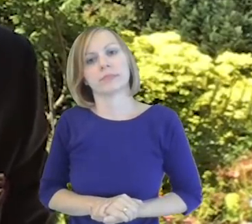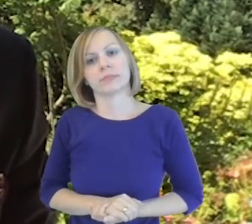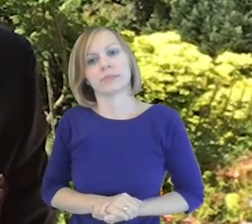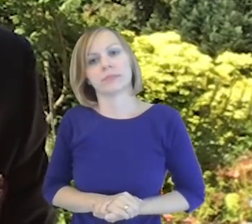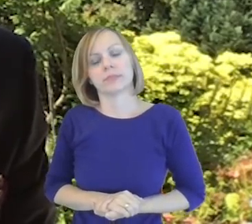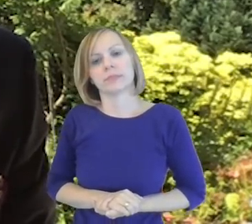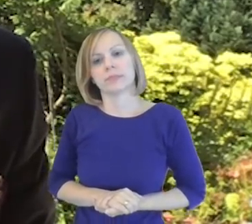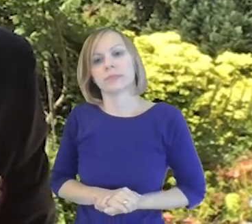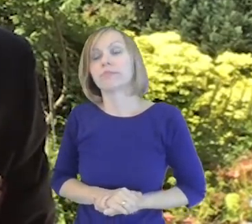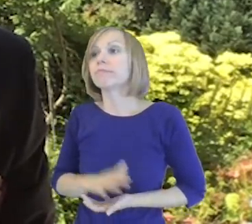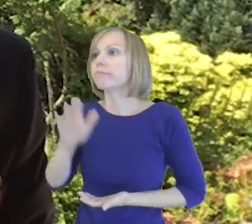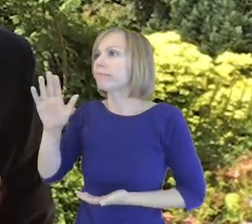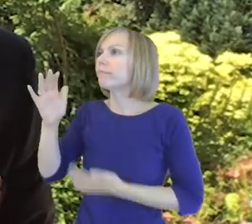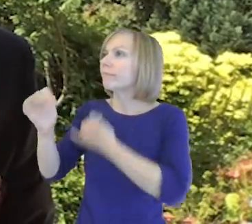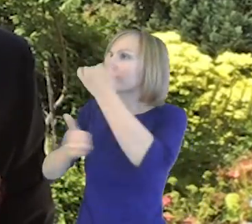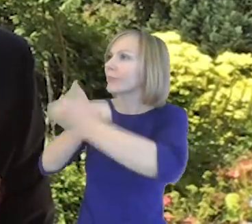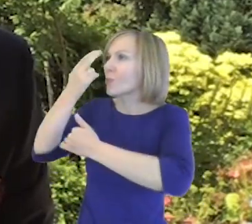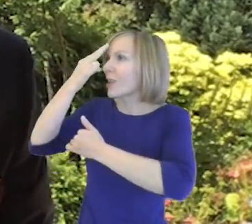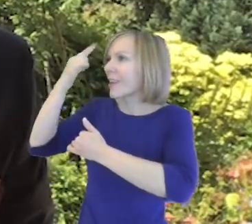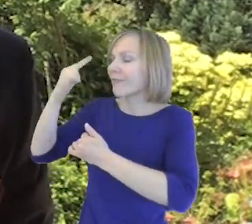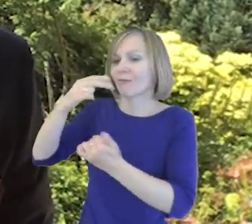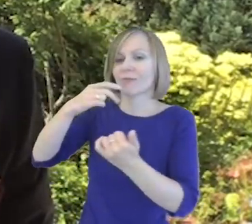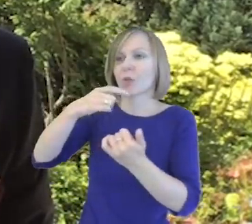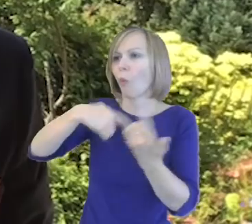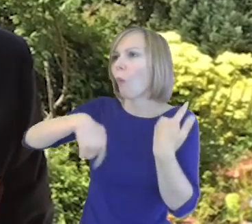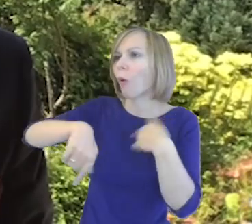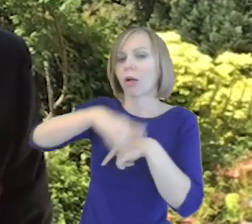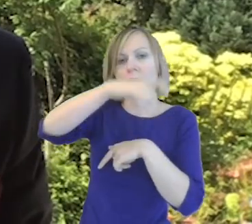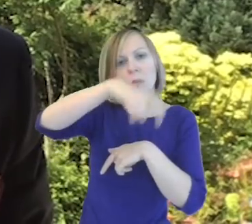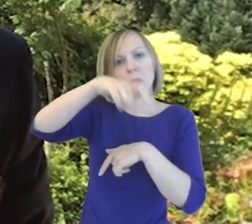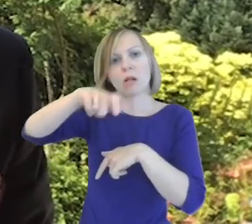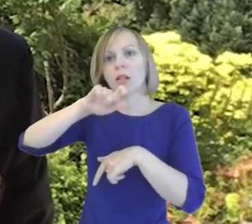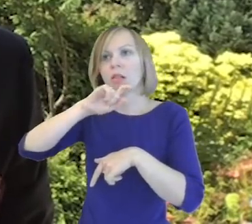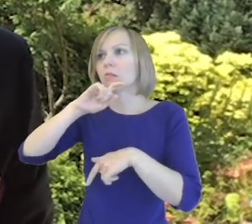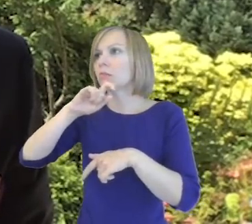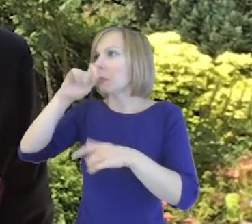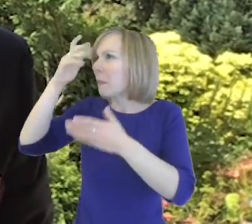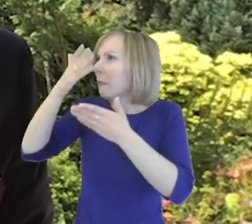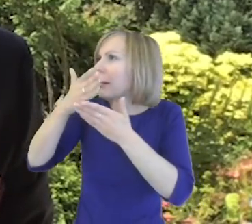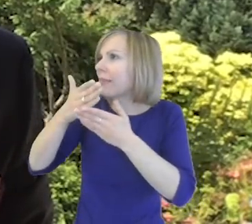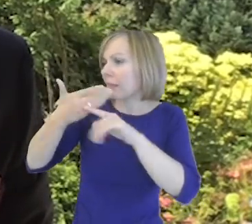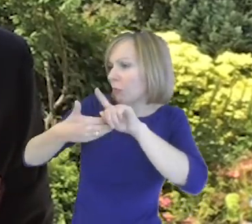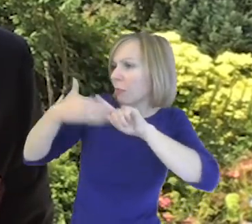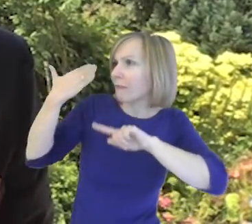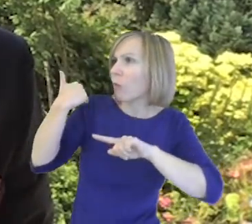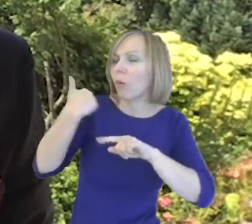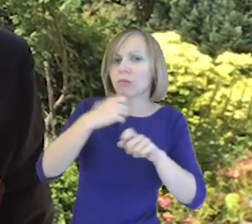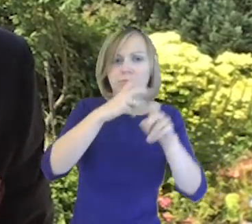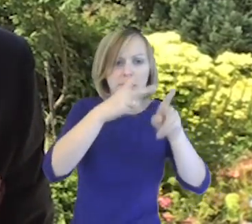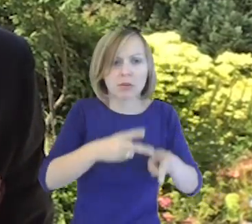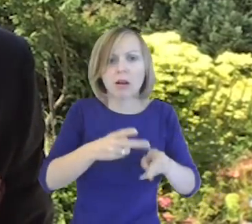And we also bless thy holy name for all thy servants departed this life in thy faith and fear,